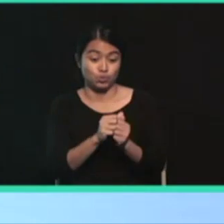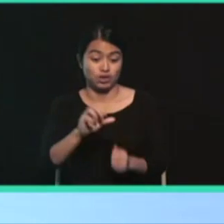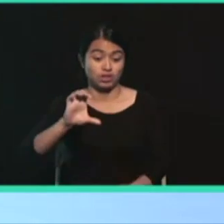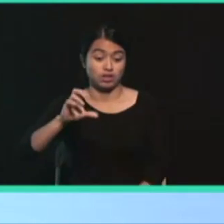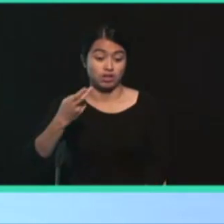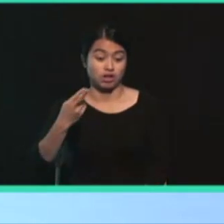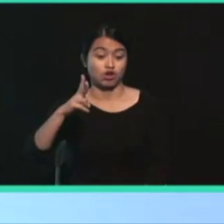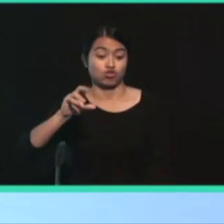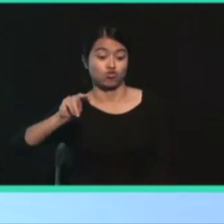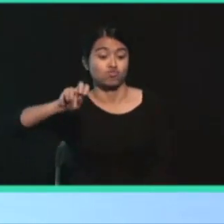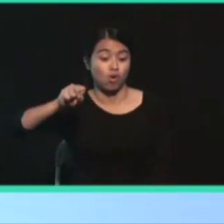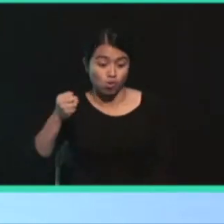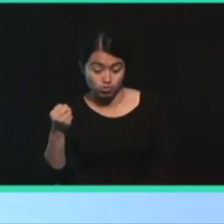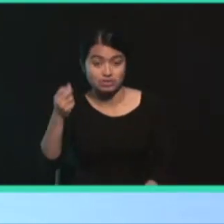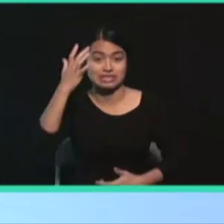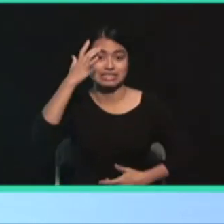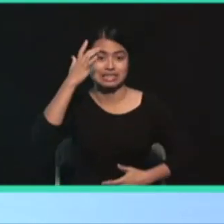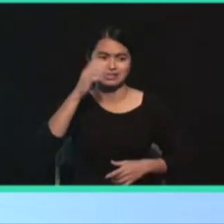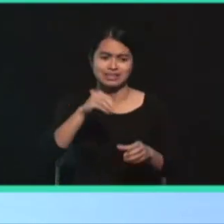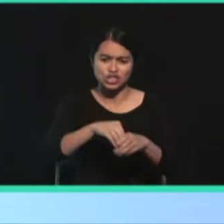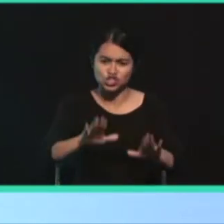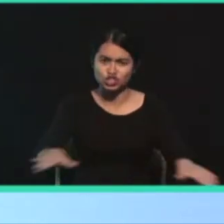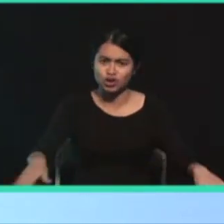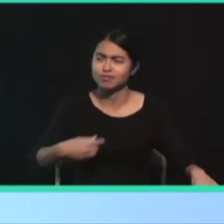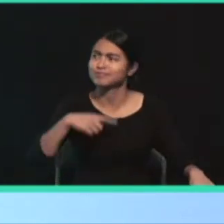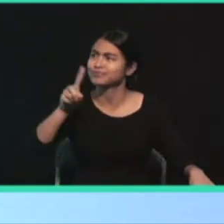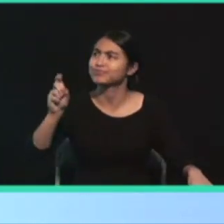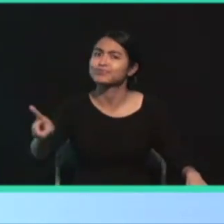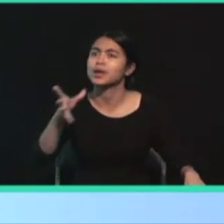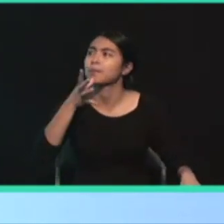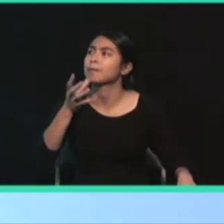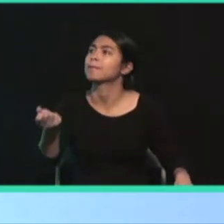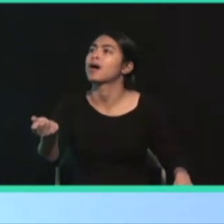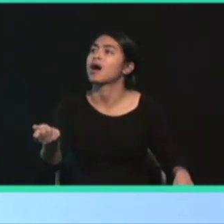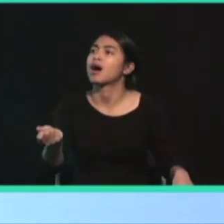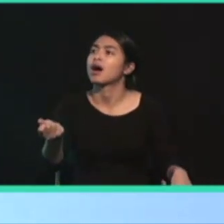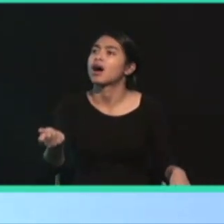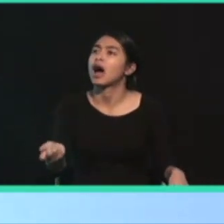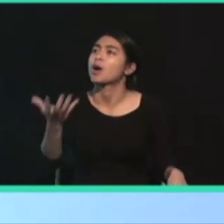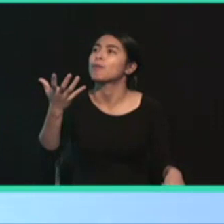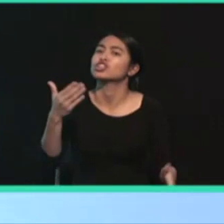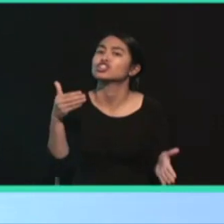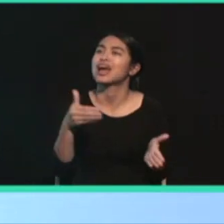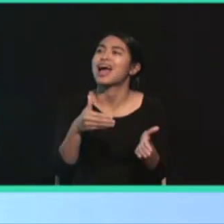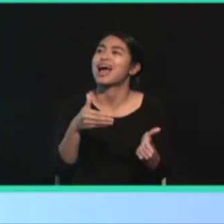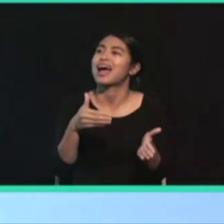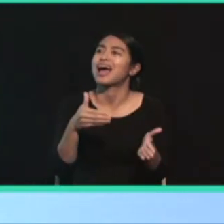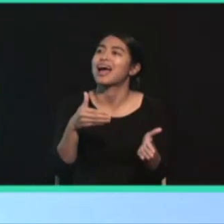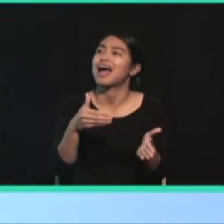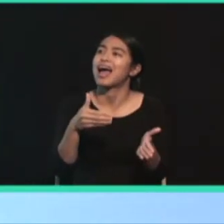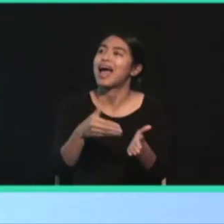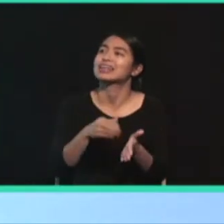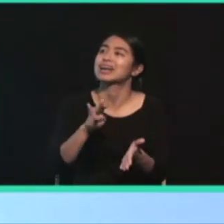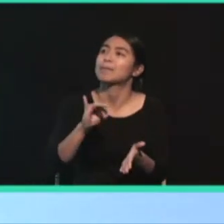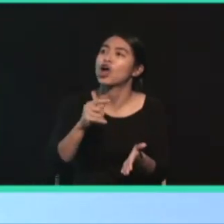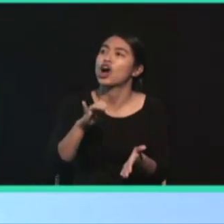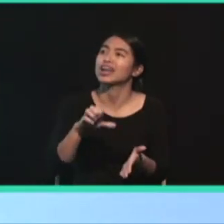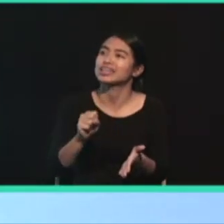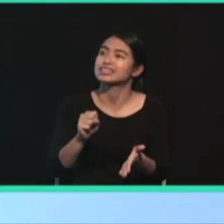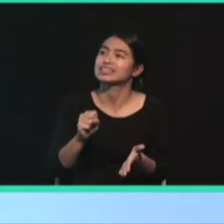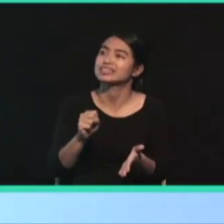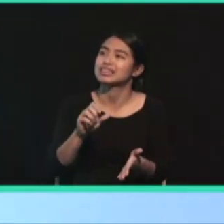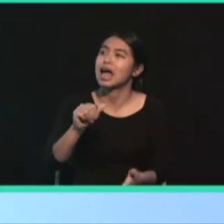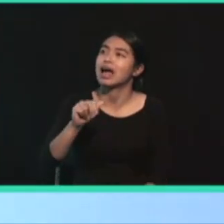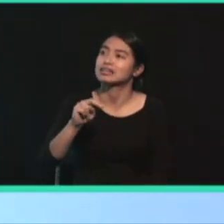disease and children and asked the mother, how much courses of antibiotics did your child get during